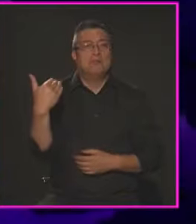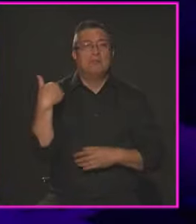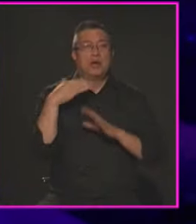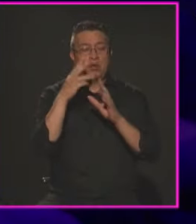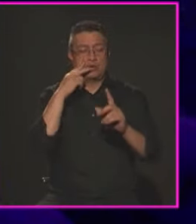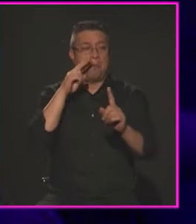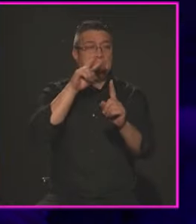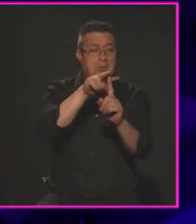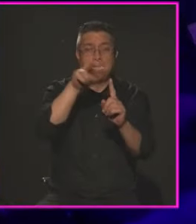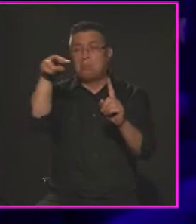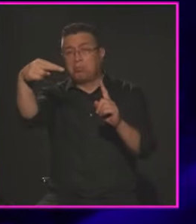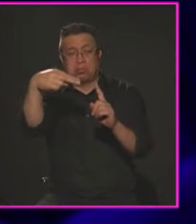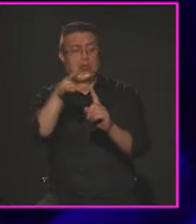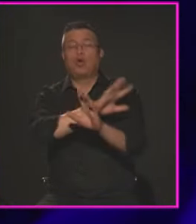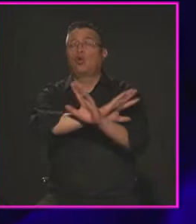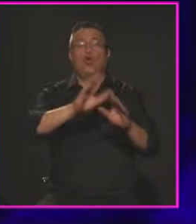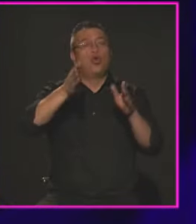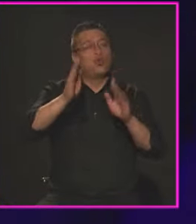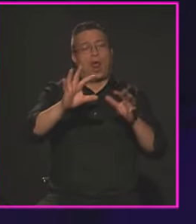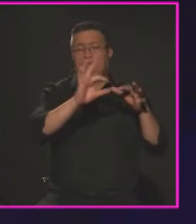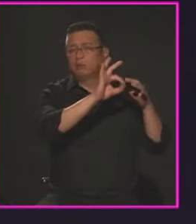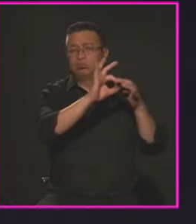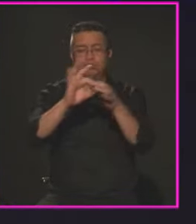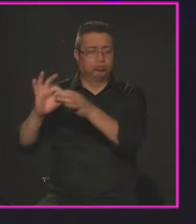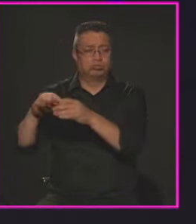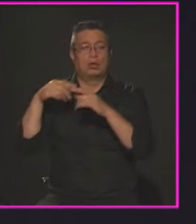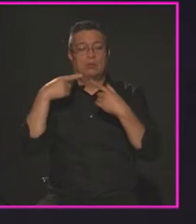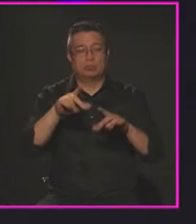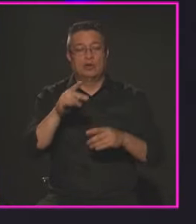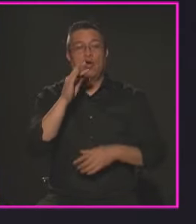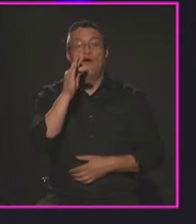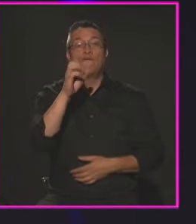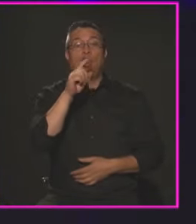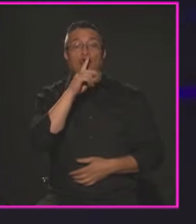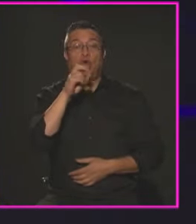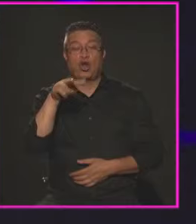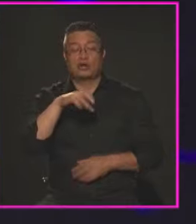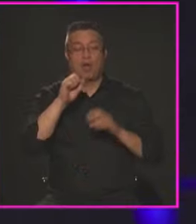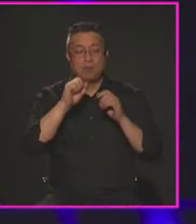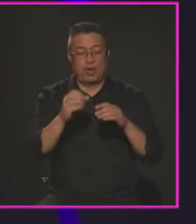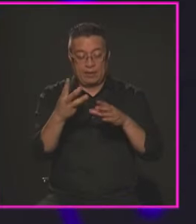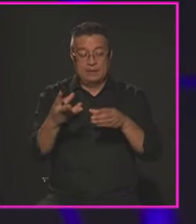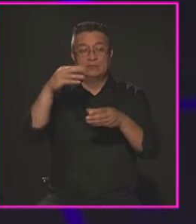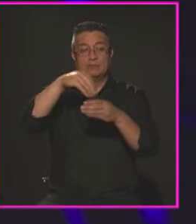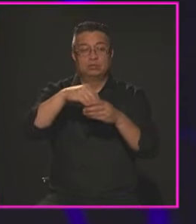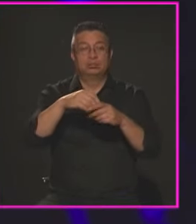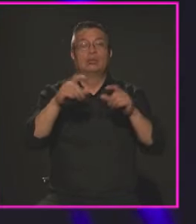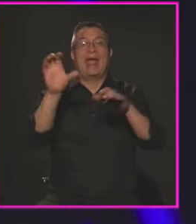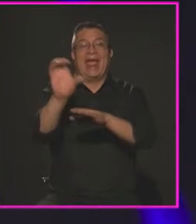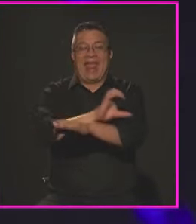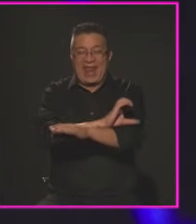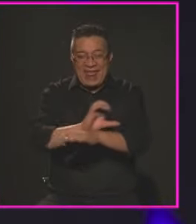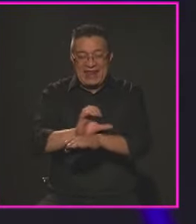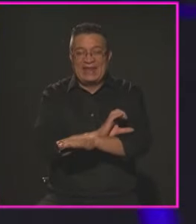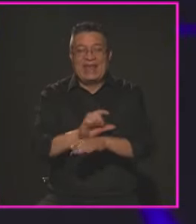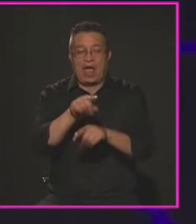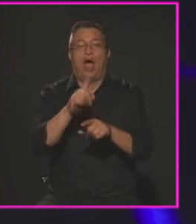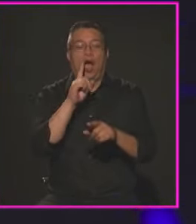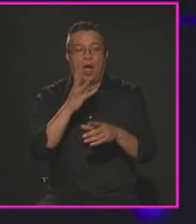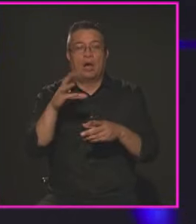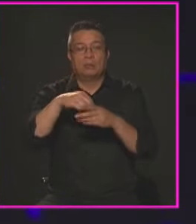an ensemble of particles, which are called photons, which carry energy and momentum. And matter is made